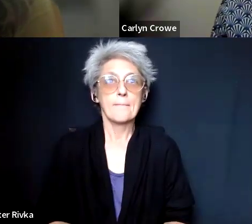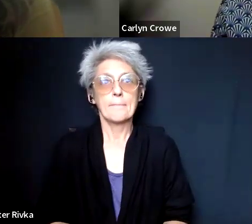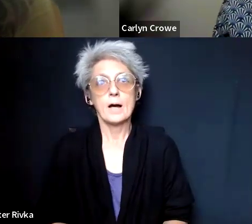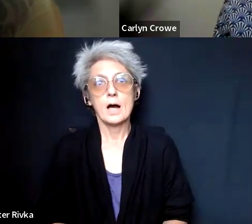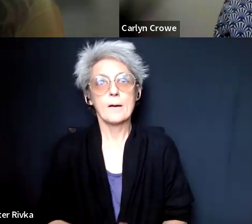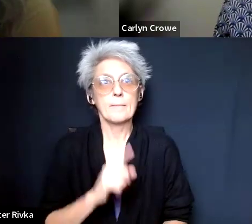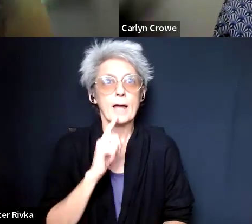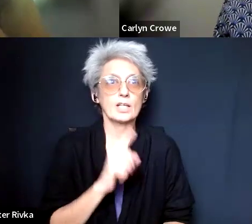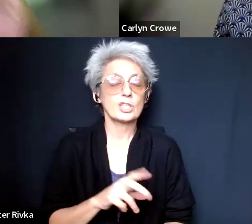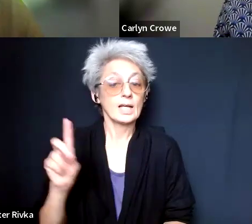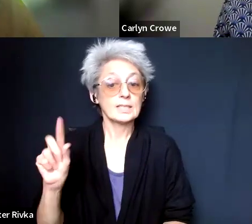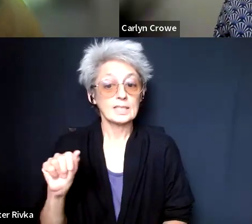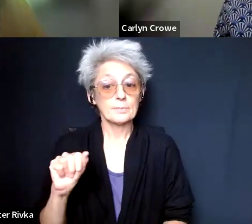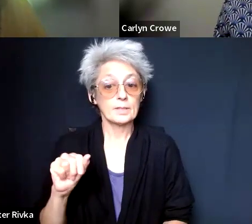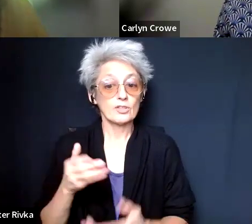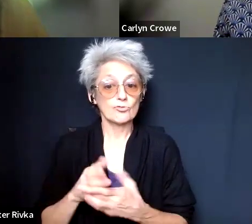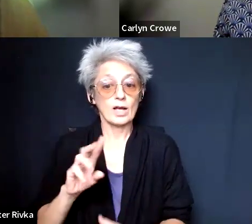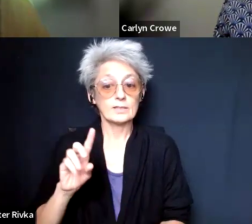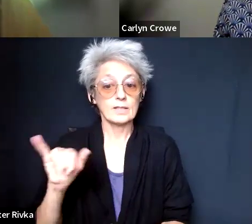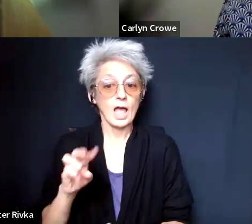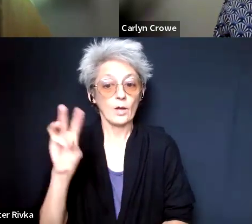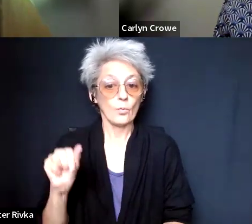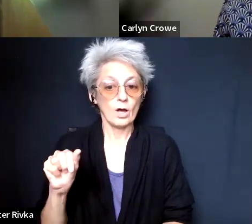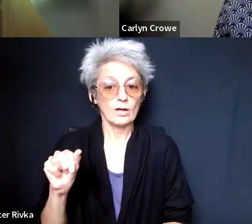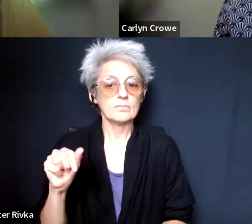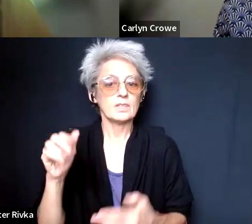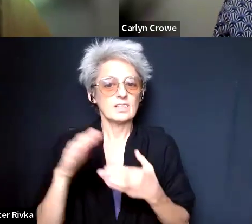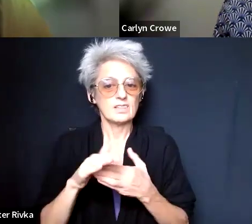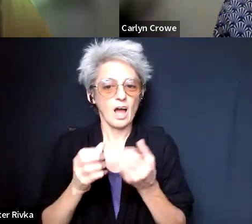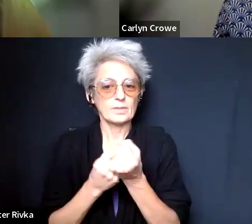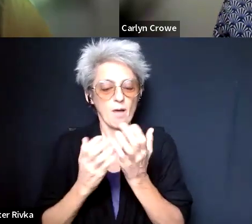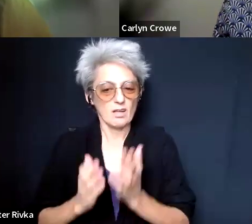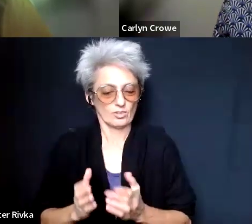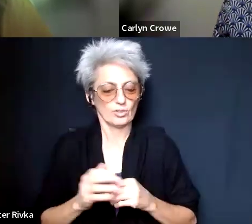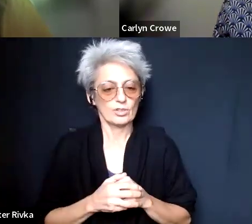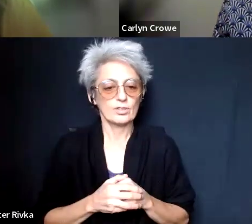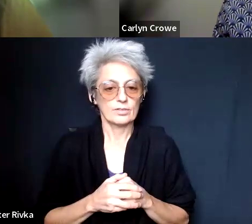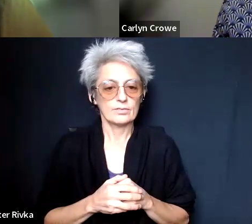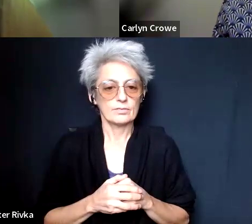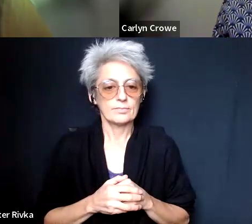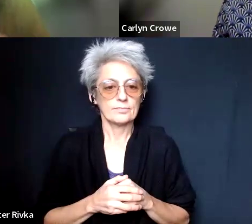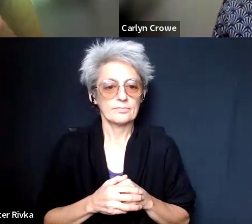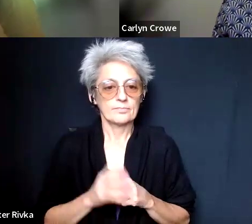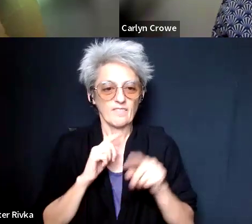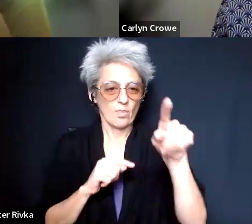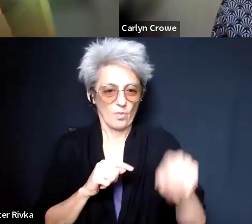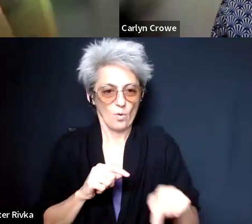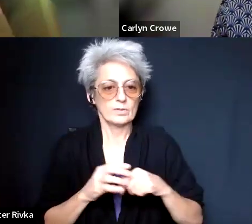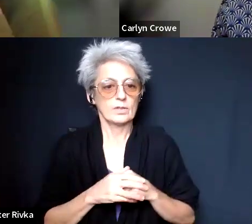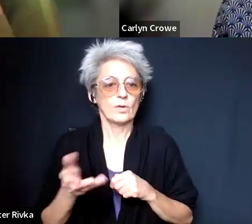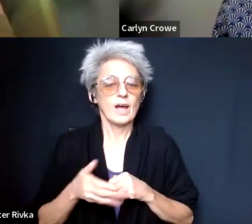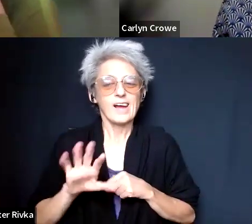Rights Iowa is actually the lead sponsor on these. And we're inviting, they kind of separated it